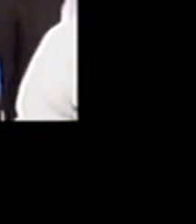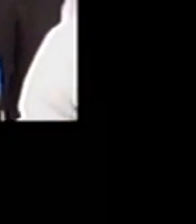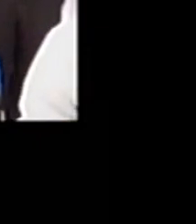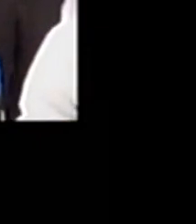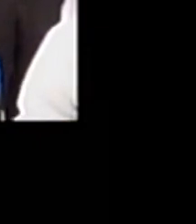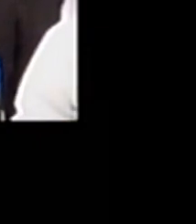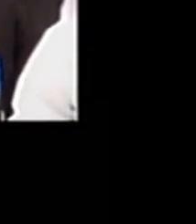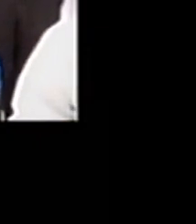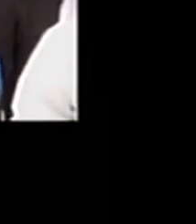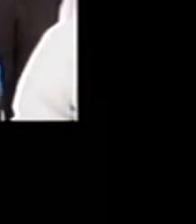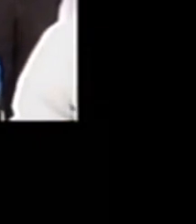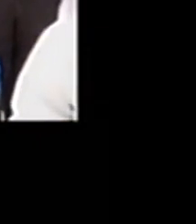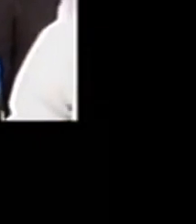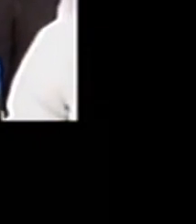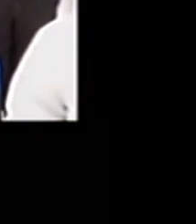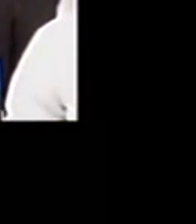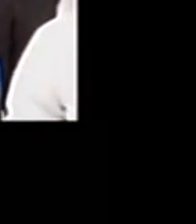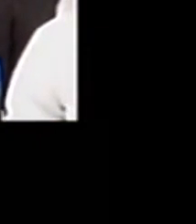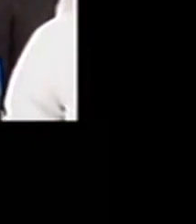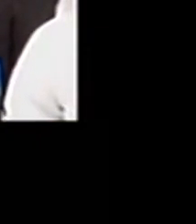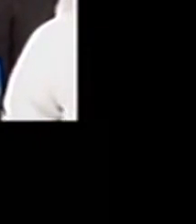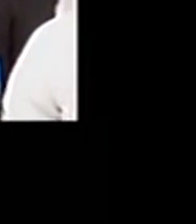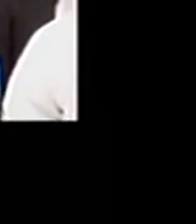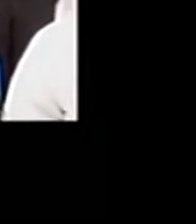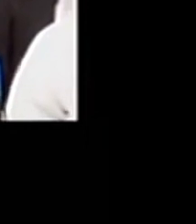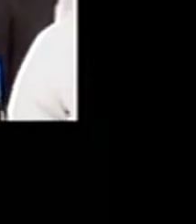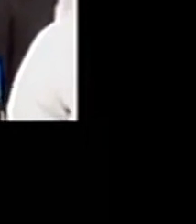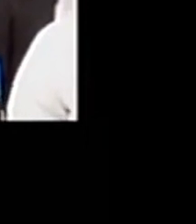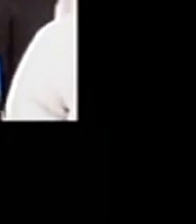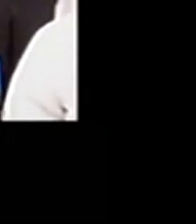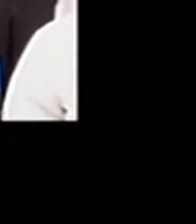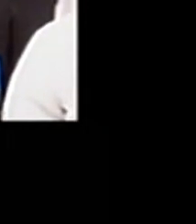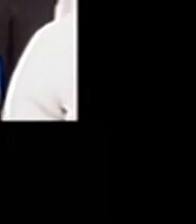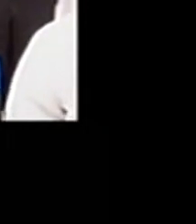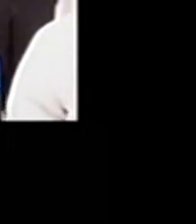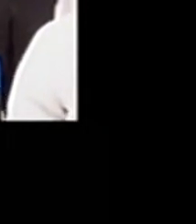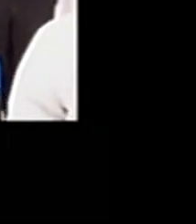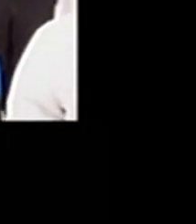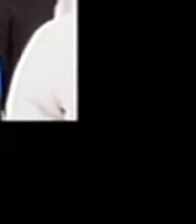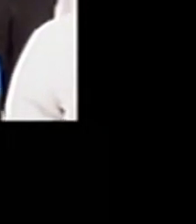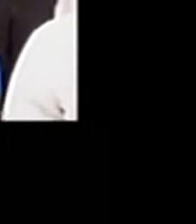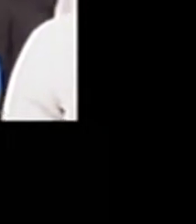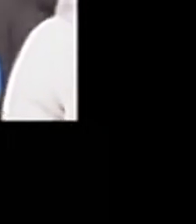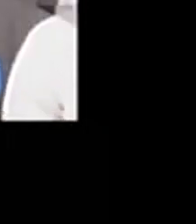so persistent, determined, she must touch